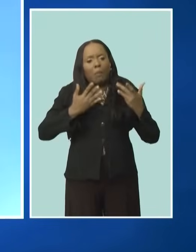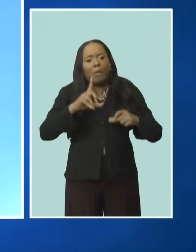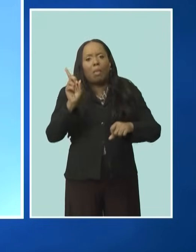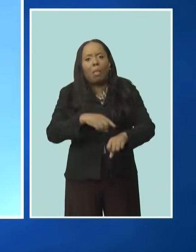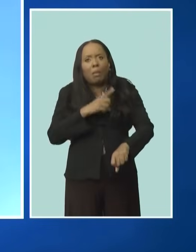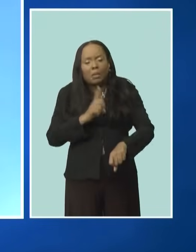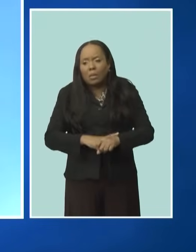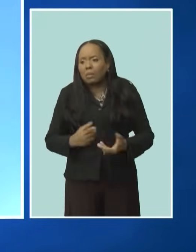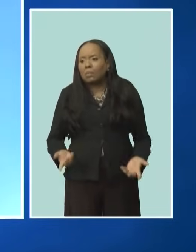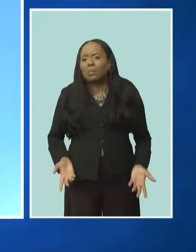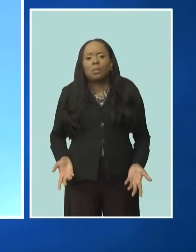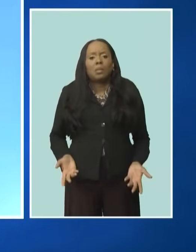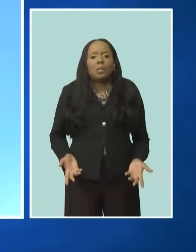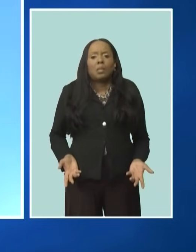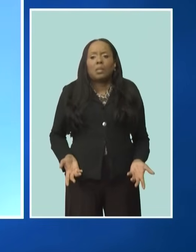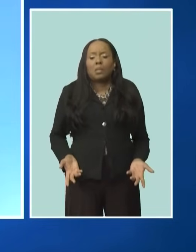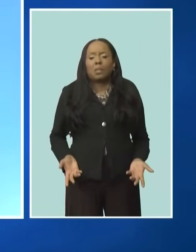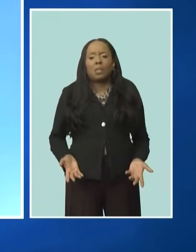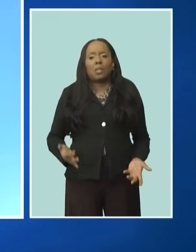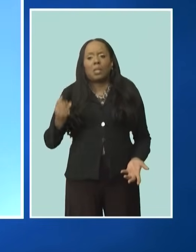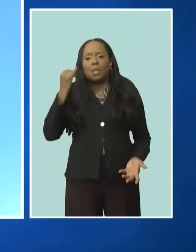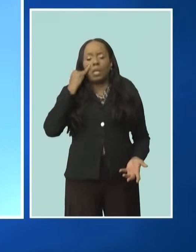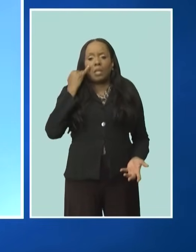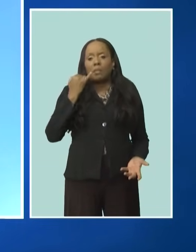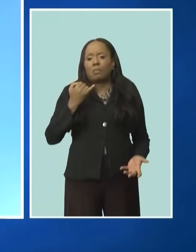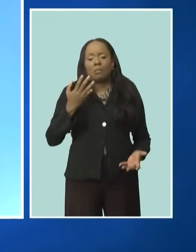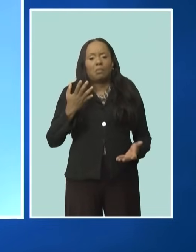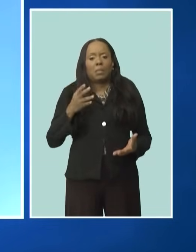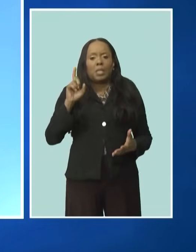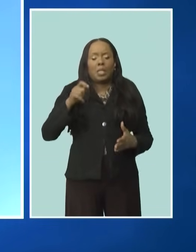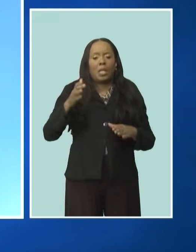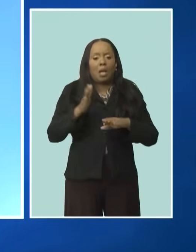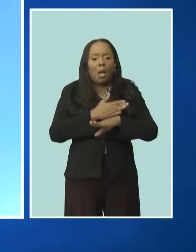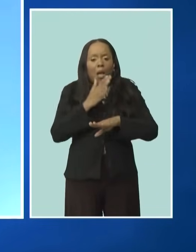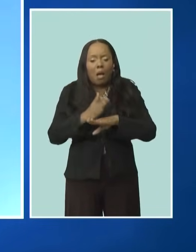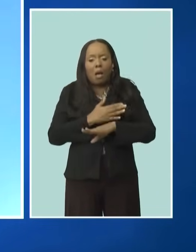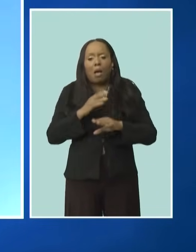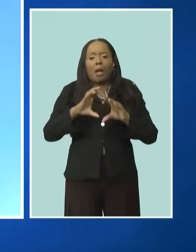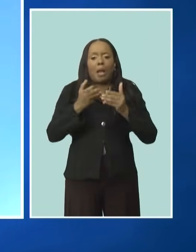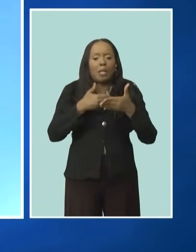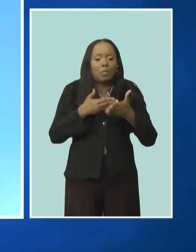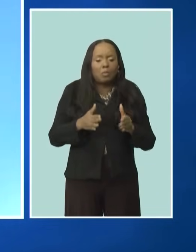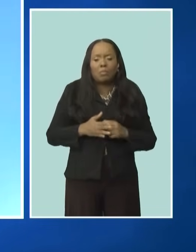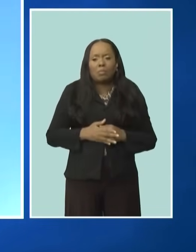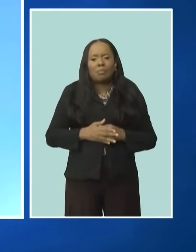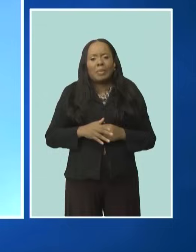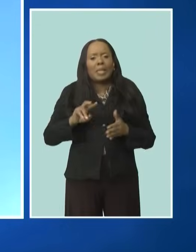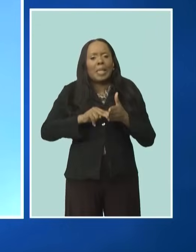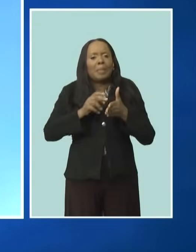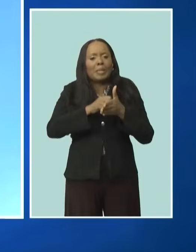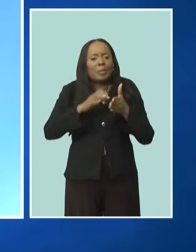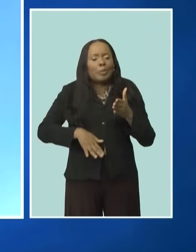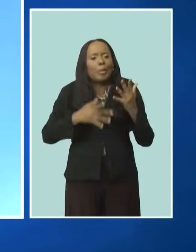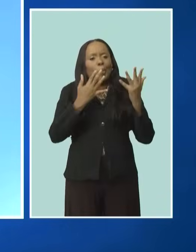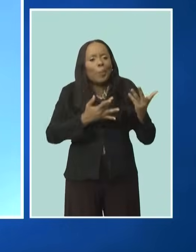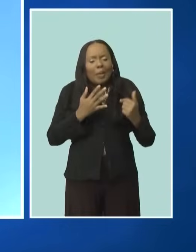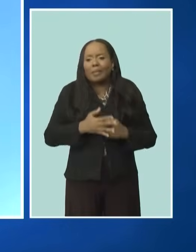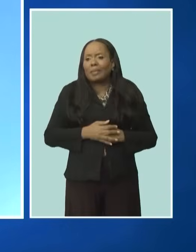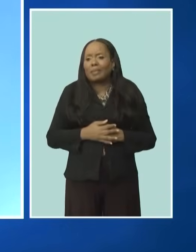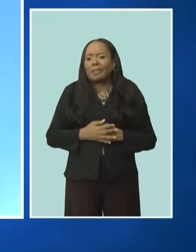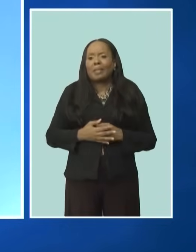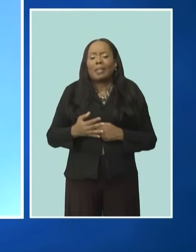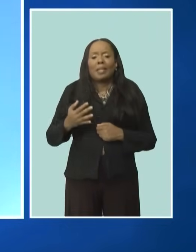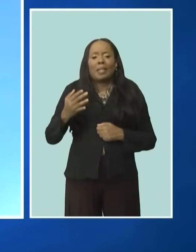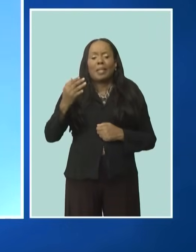the farmer that has to wait exceedingly long for irrigation to be delivered, or as